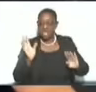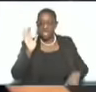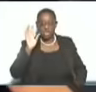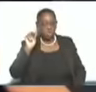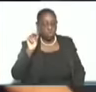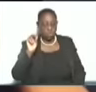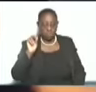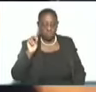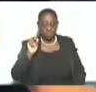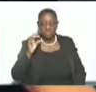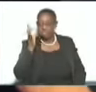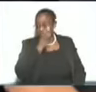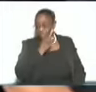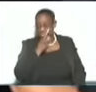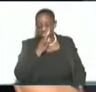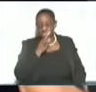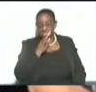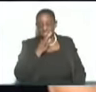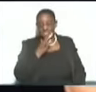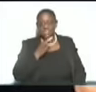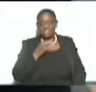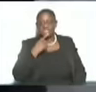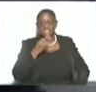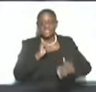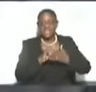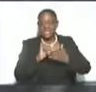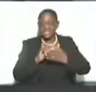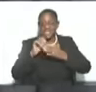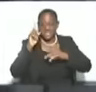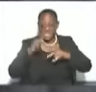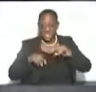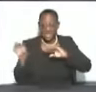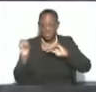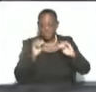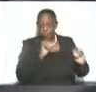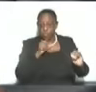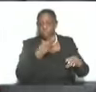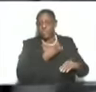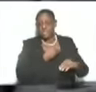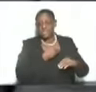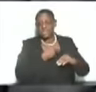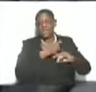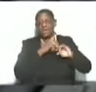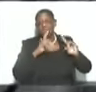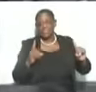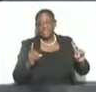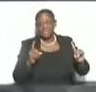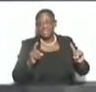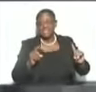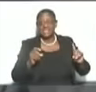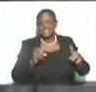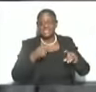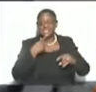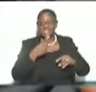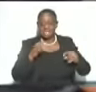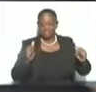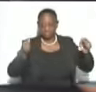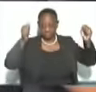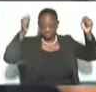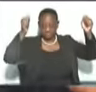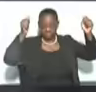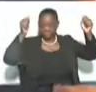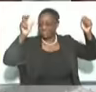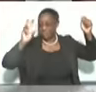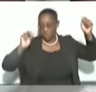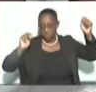get us. We are here. They realize they cannot move us. They said they will not move us, but they're telling us we can't hold a placard over my